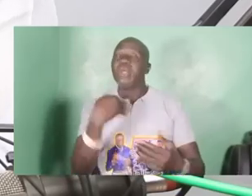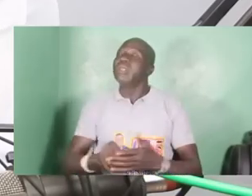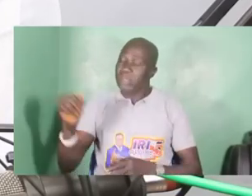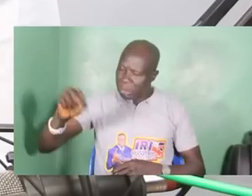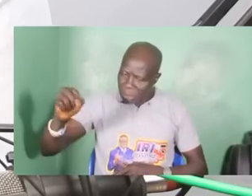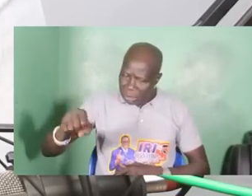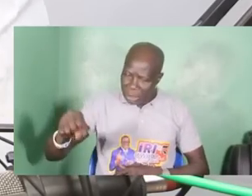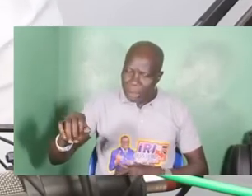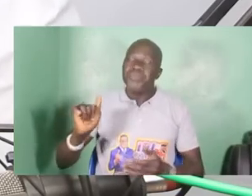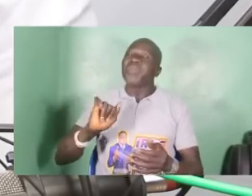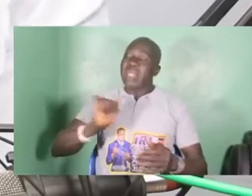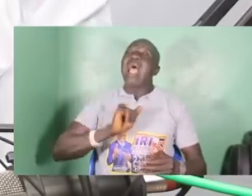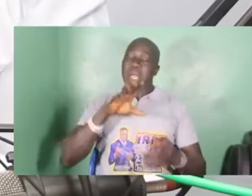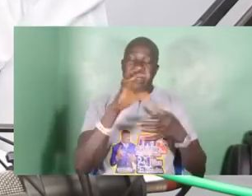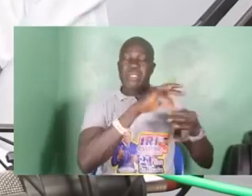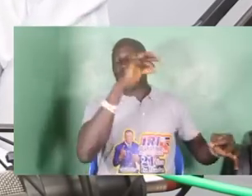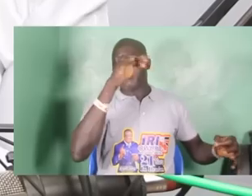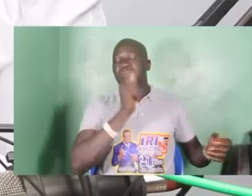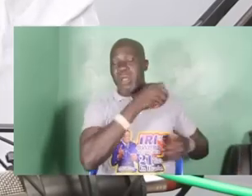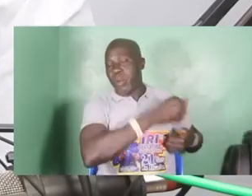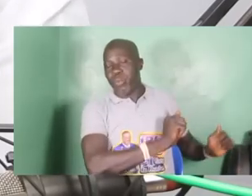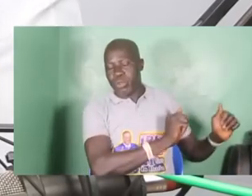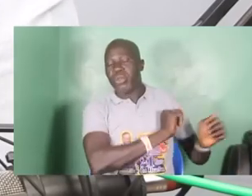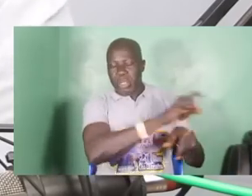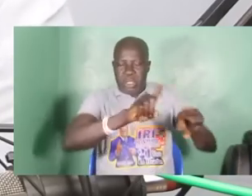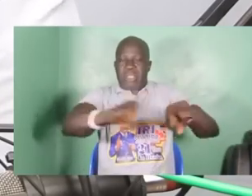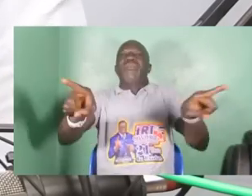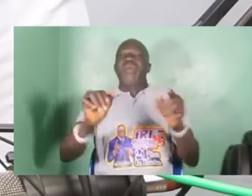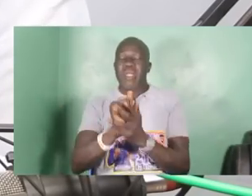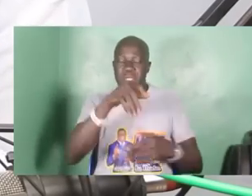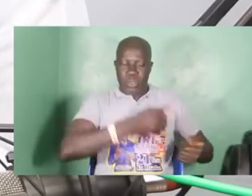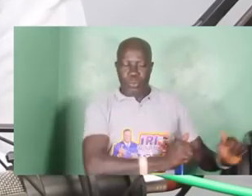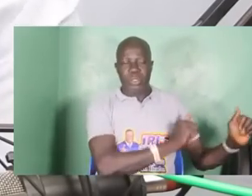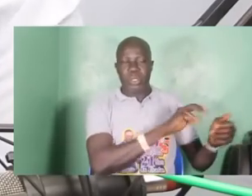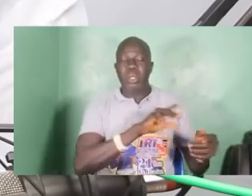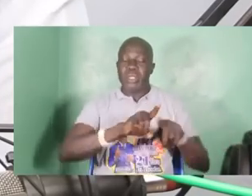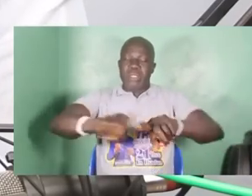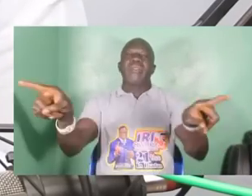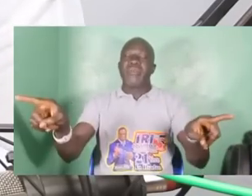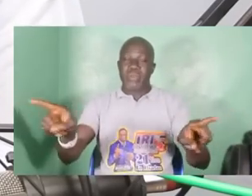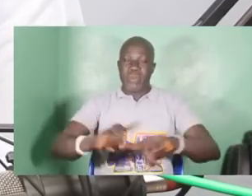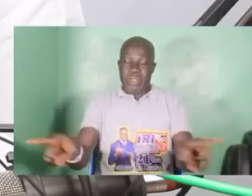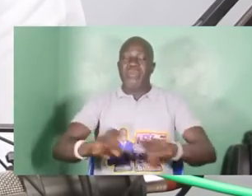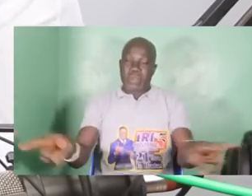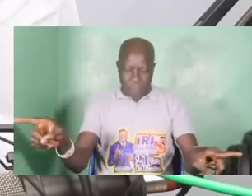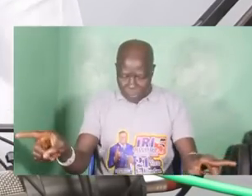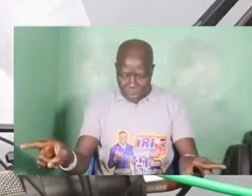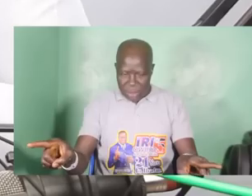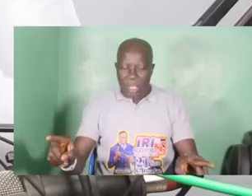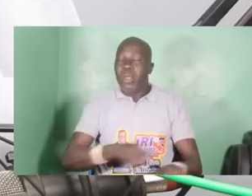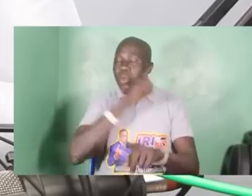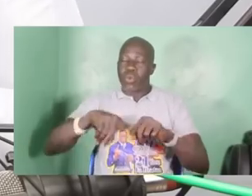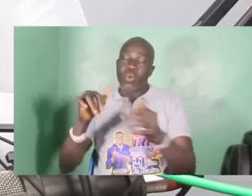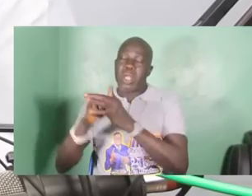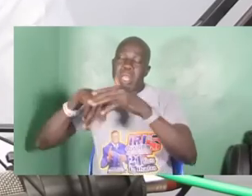apostles. The spirit of apostle is different. The spirit of apostle is different. It's very, very different.